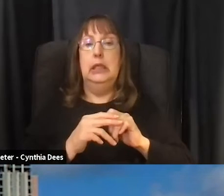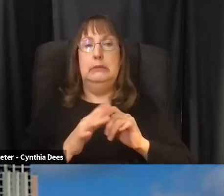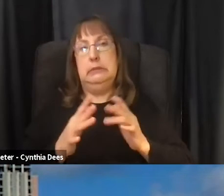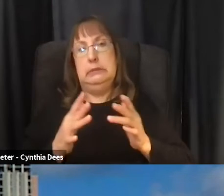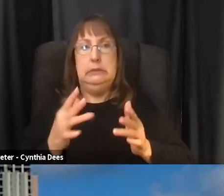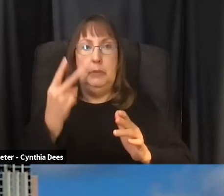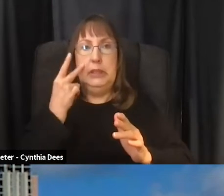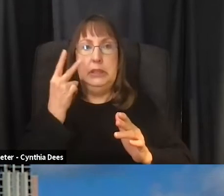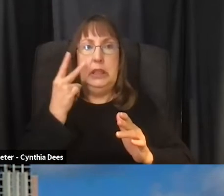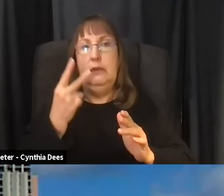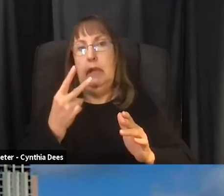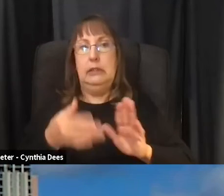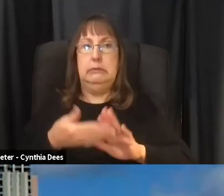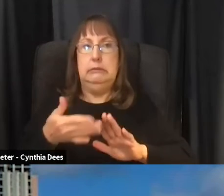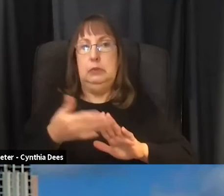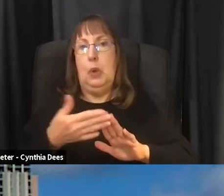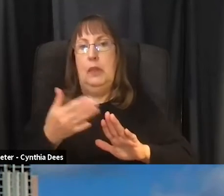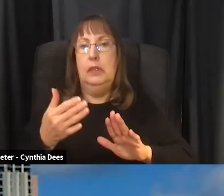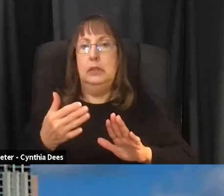run this for you.